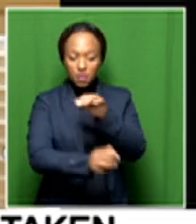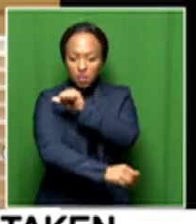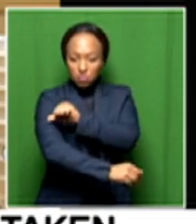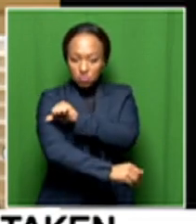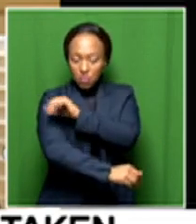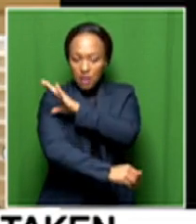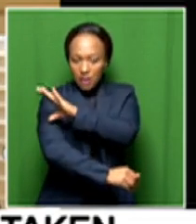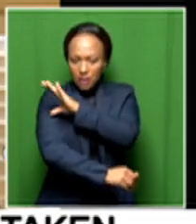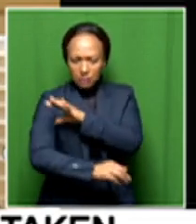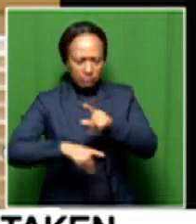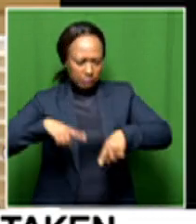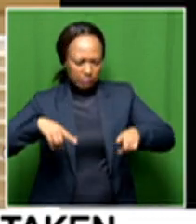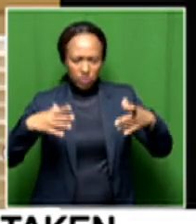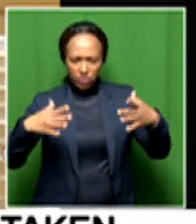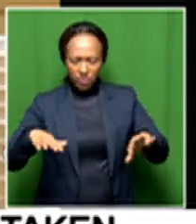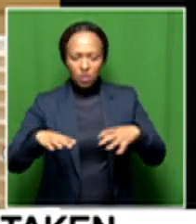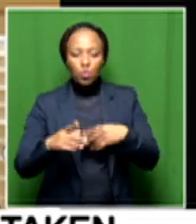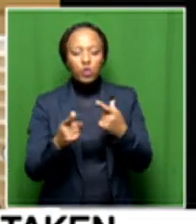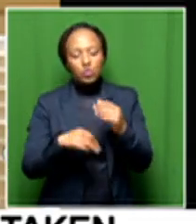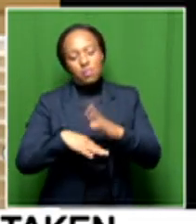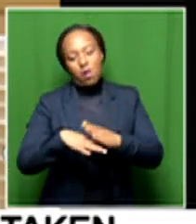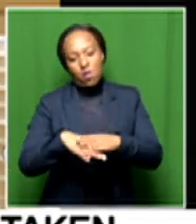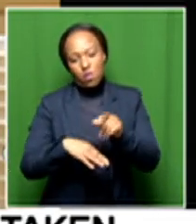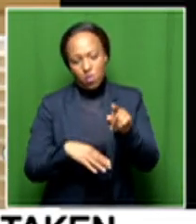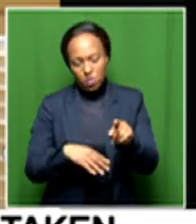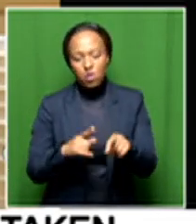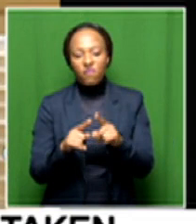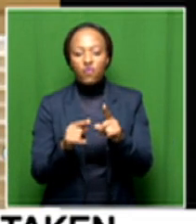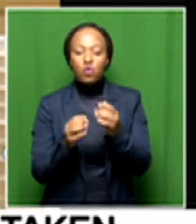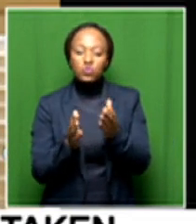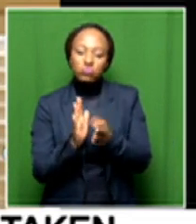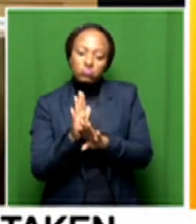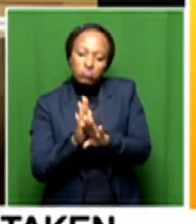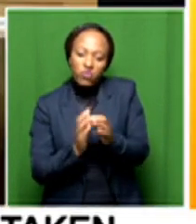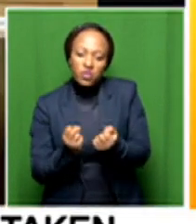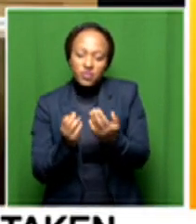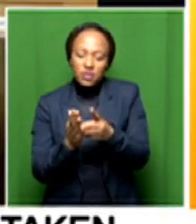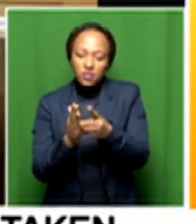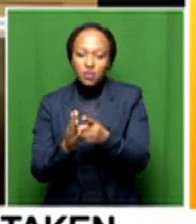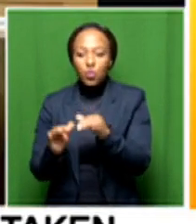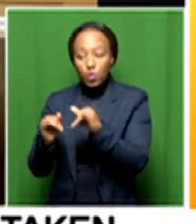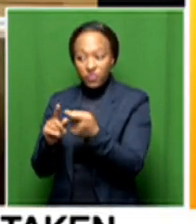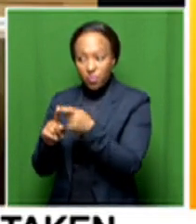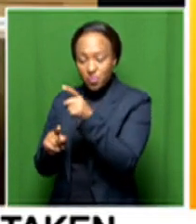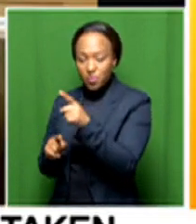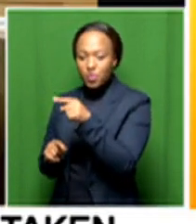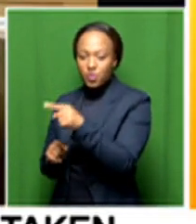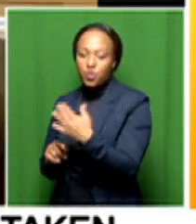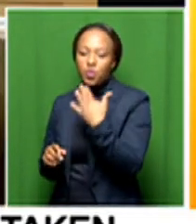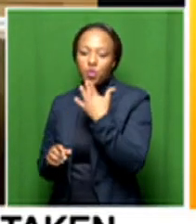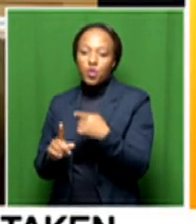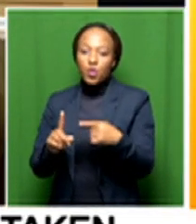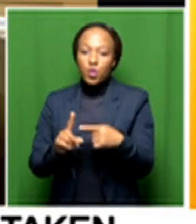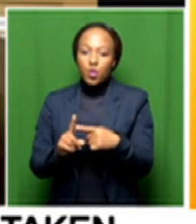and I think we can do more as we continue to enhance our service delivery. All right, we wait to hear more from you. That was